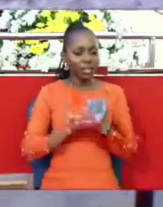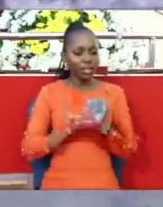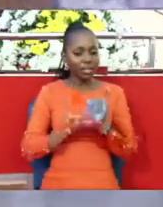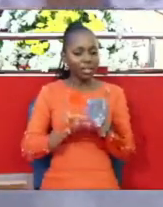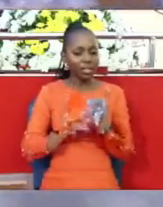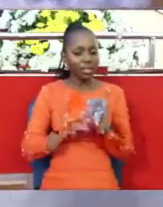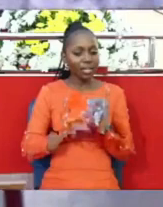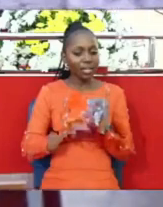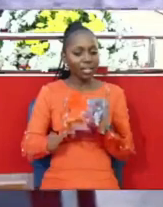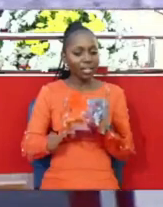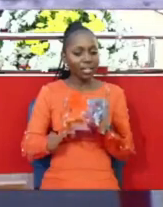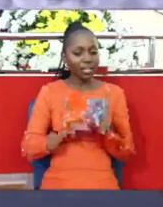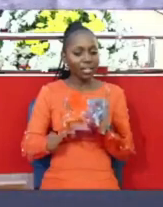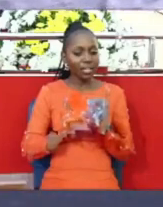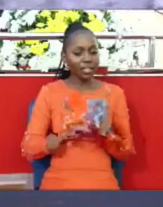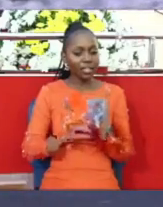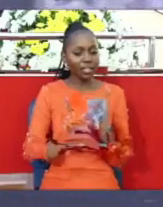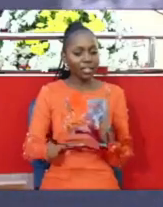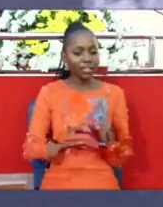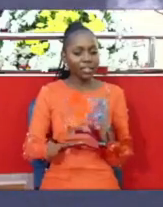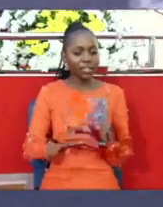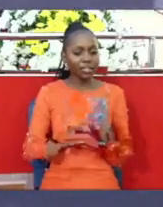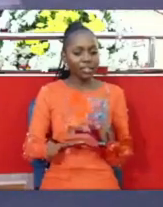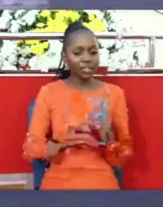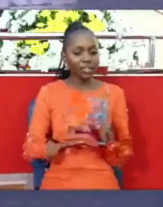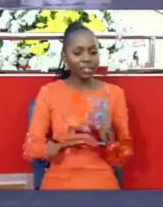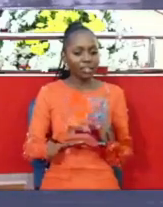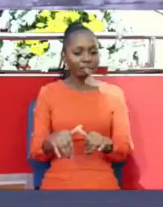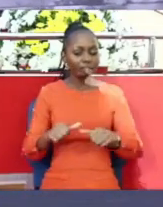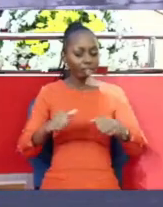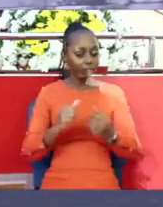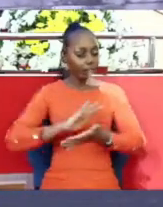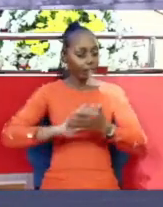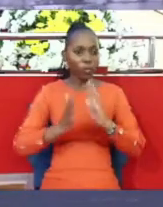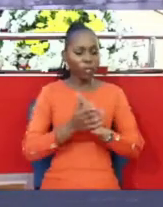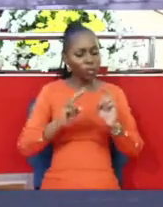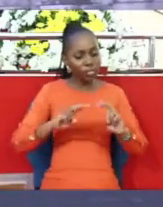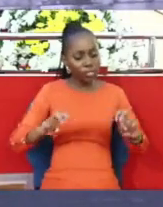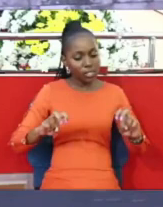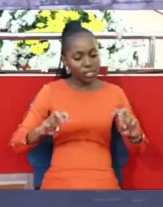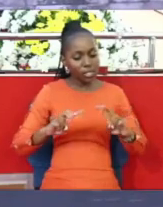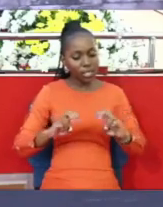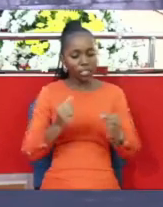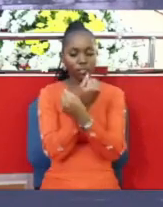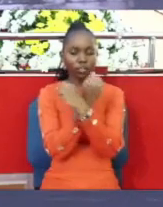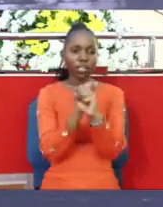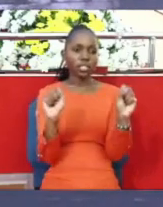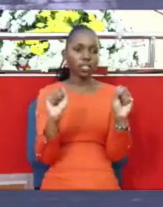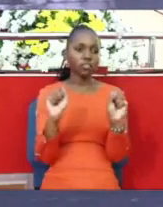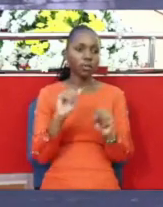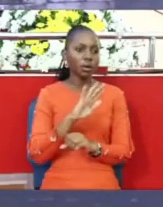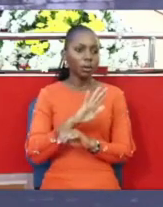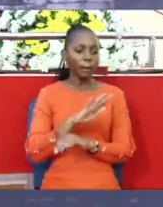hata kama ulizungumzia, even if you sang about it, hata kama uliimba kuhusu, it will not help you. Haiwezi kuwa msaada. The truth